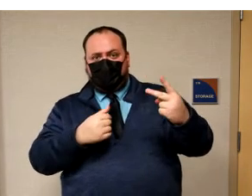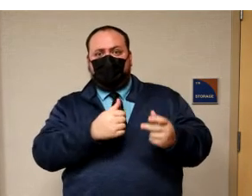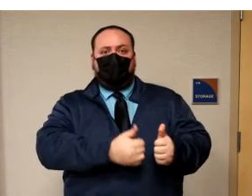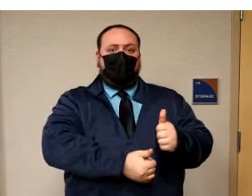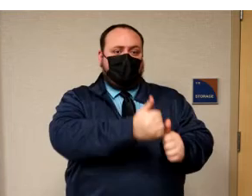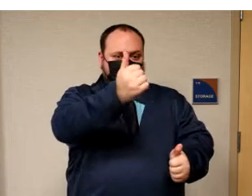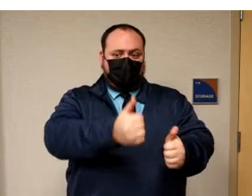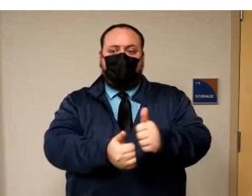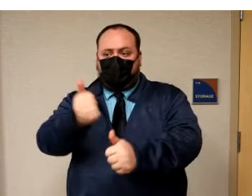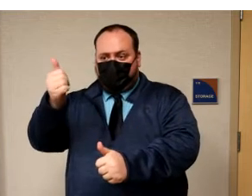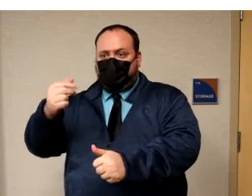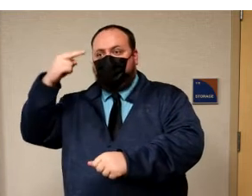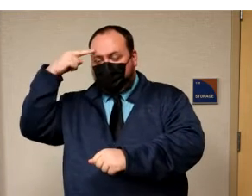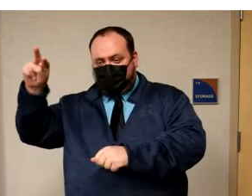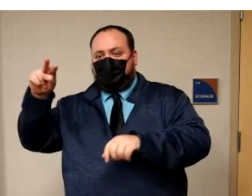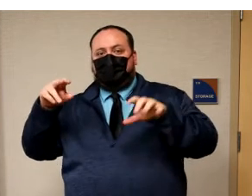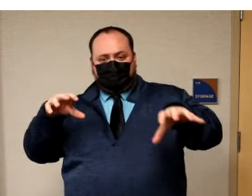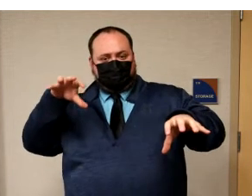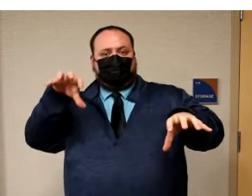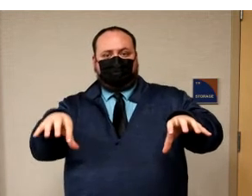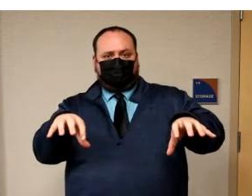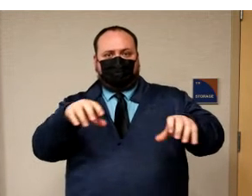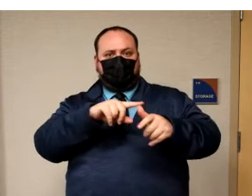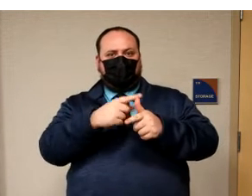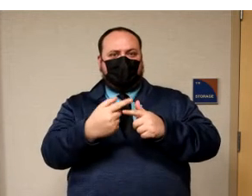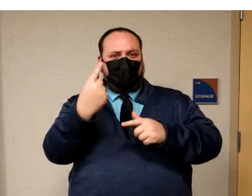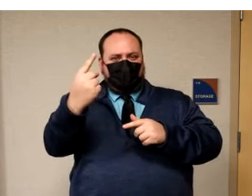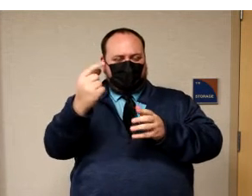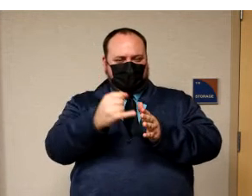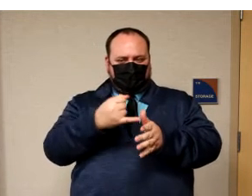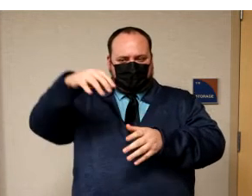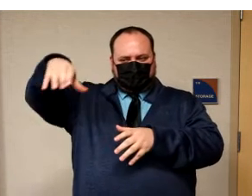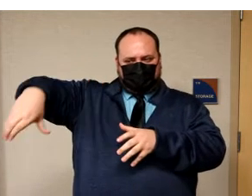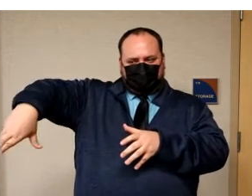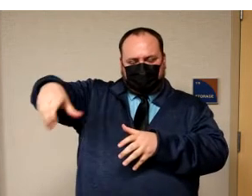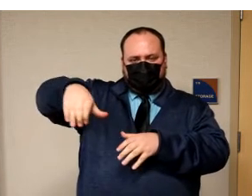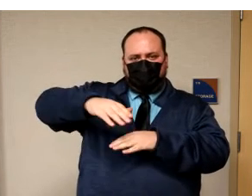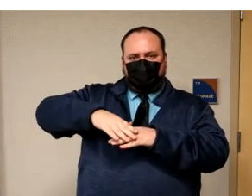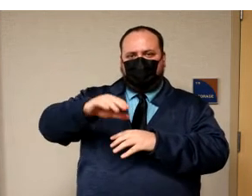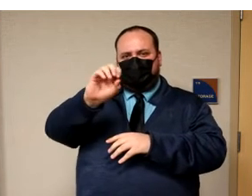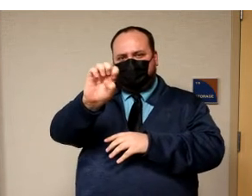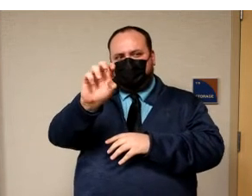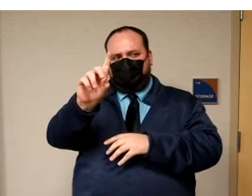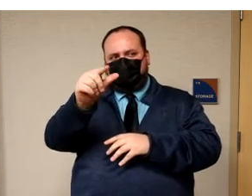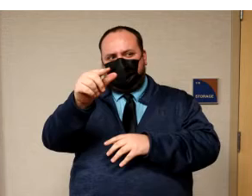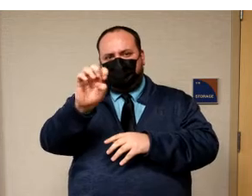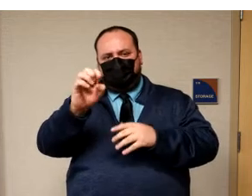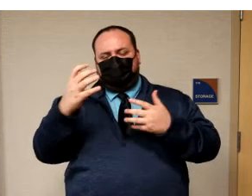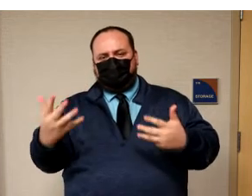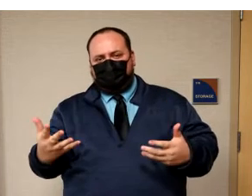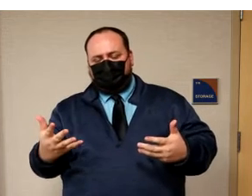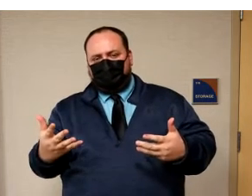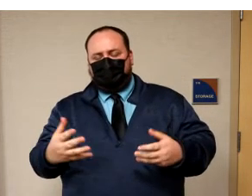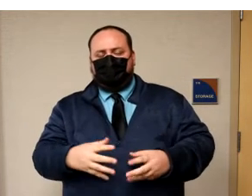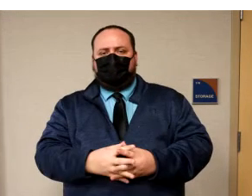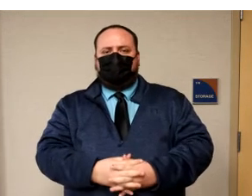Hispanic and then 1 just on the edge there, 49.91%.